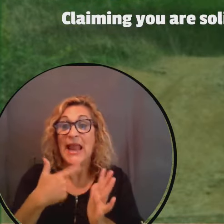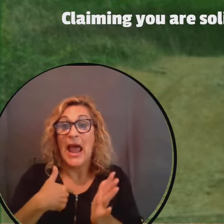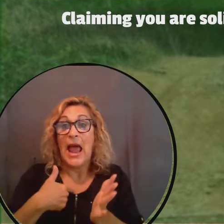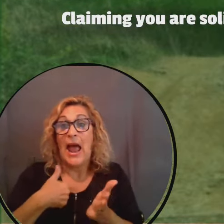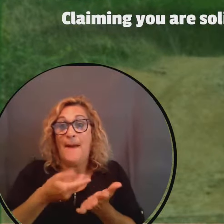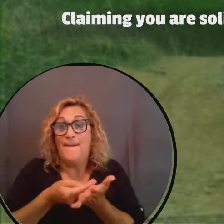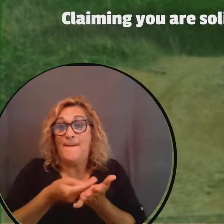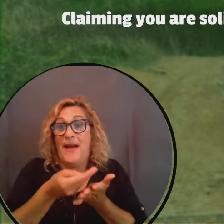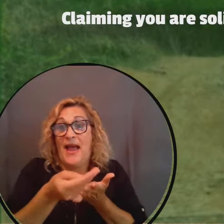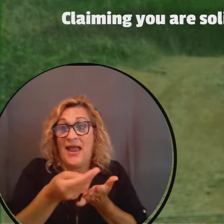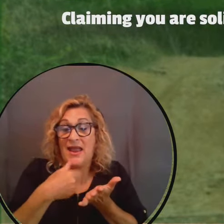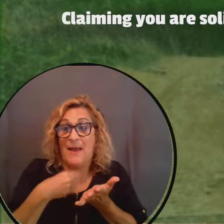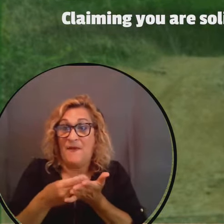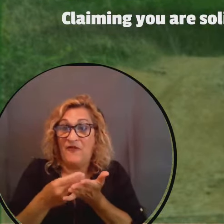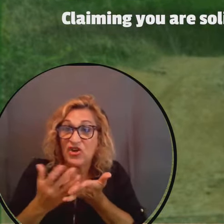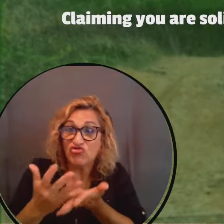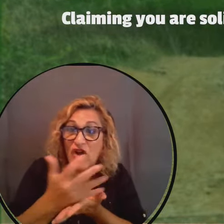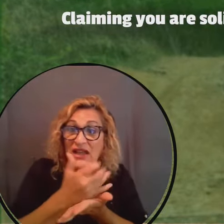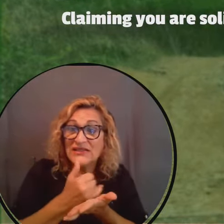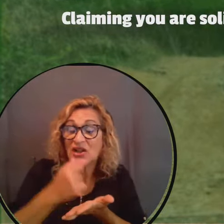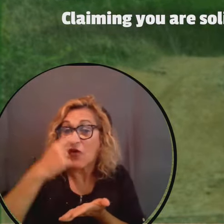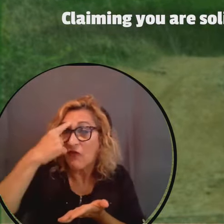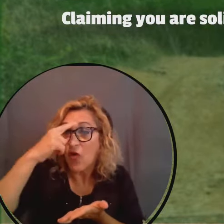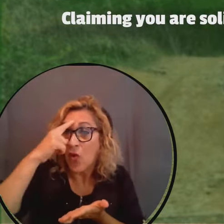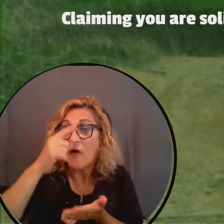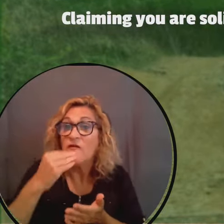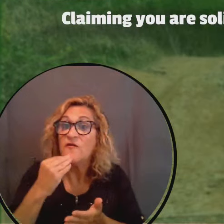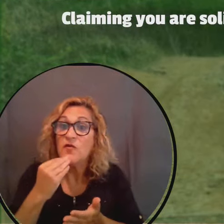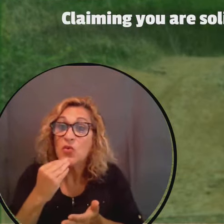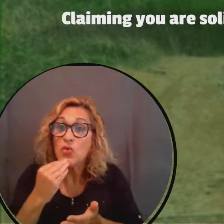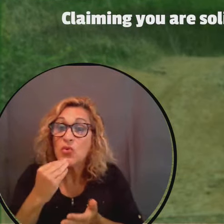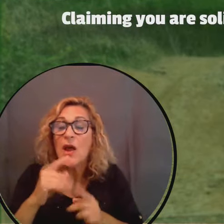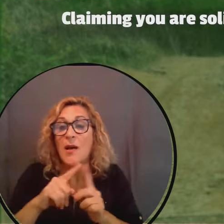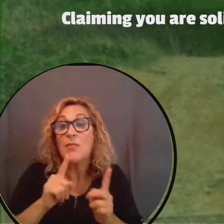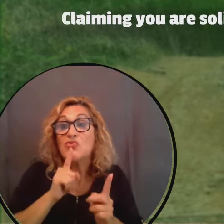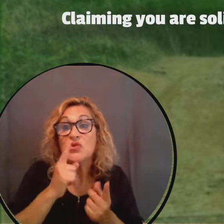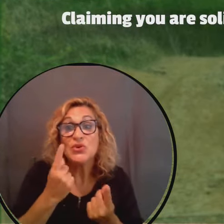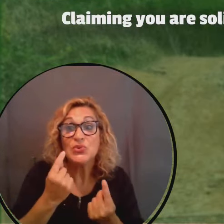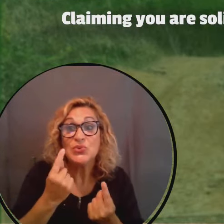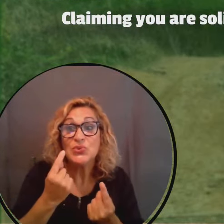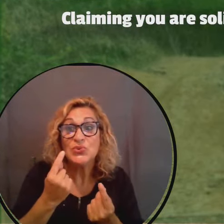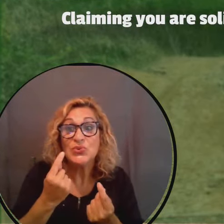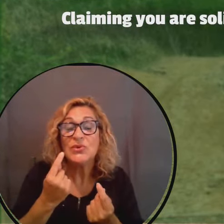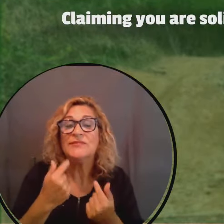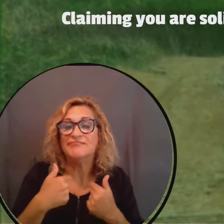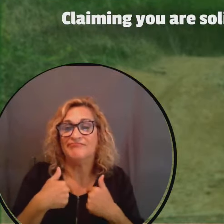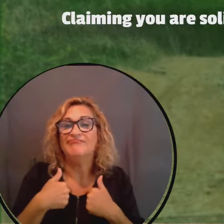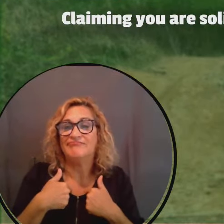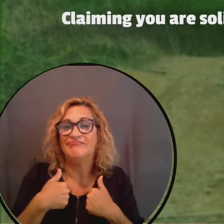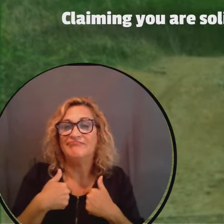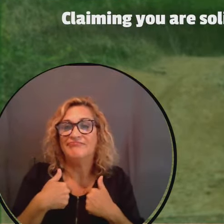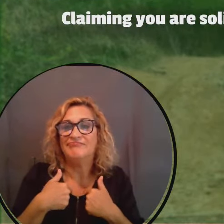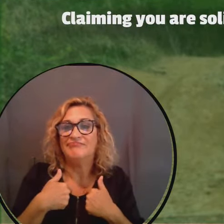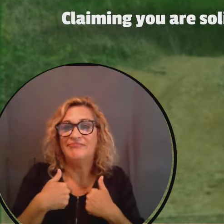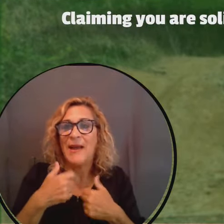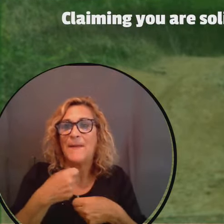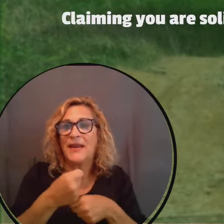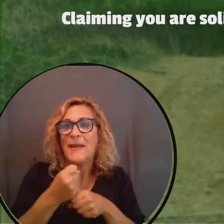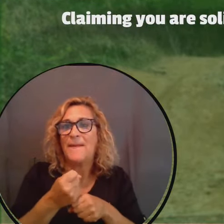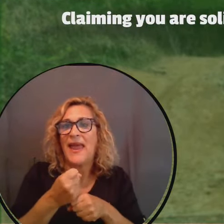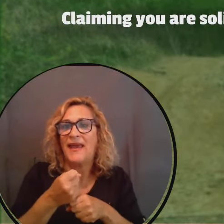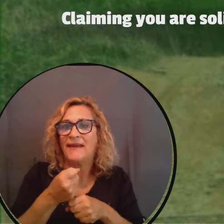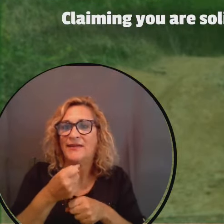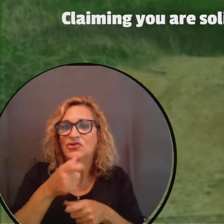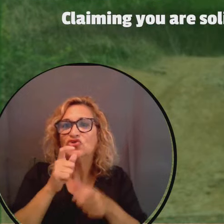I'm fundraising for food, but really what I'm going to do is make Molotov cocktails. No bail fund